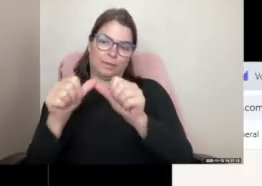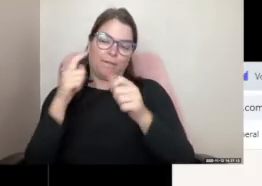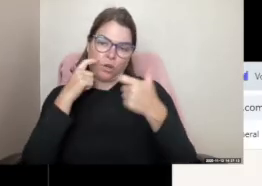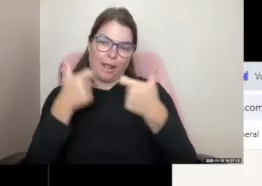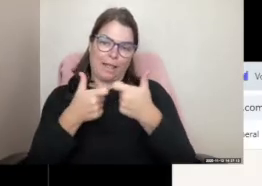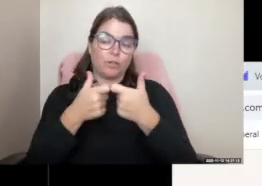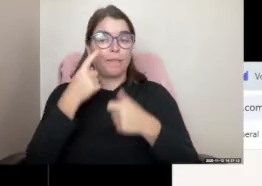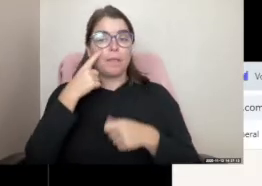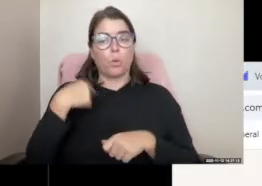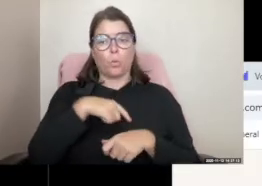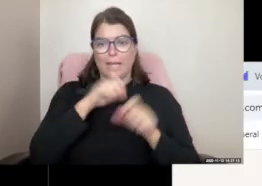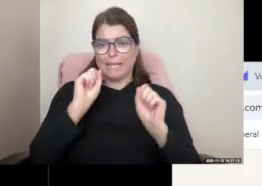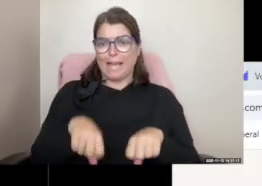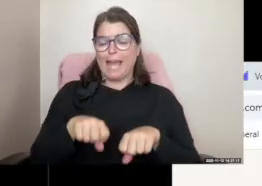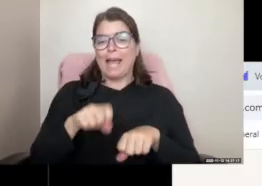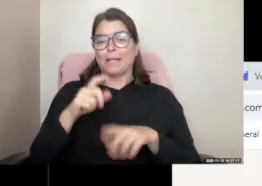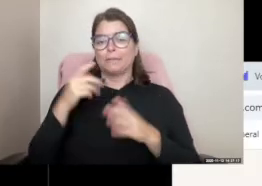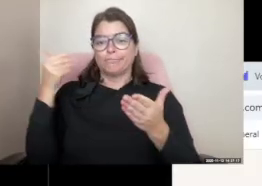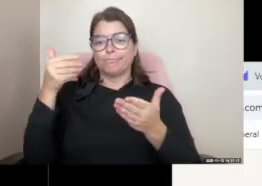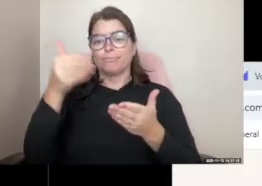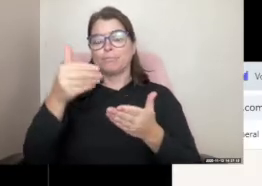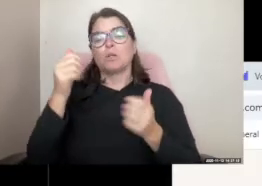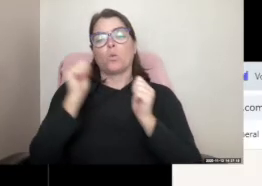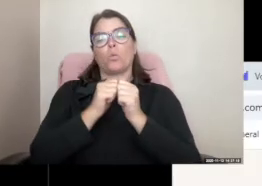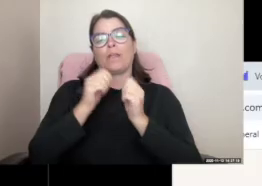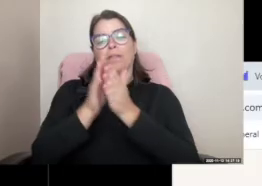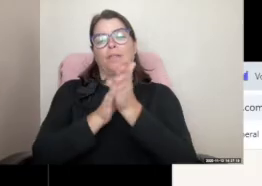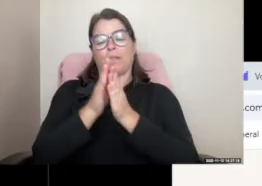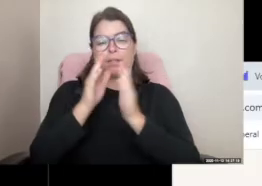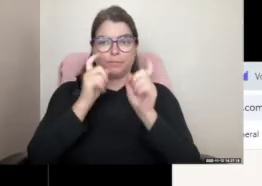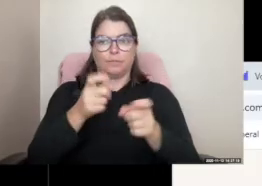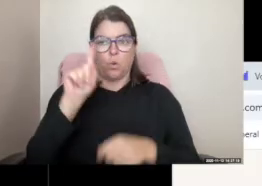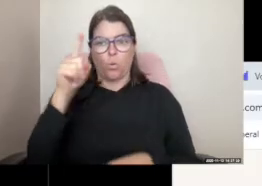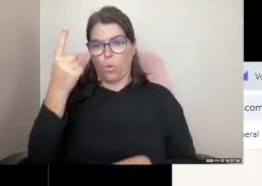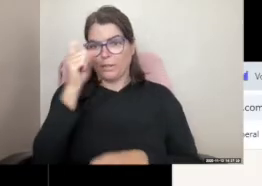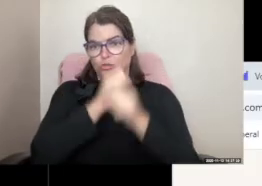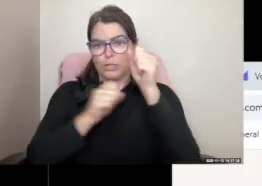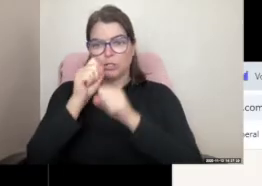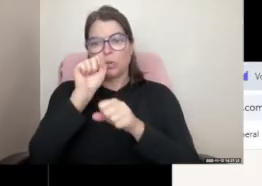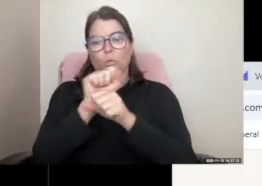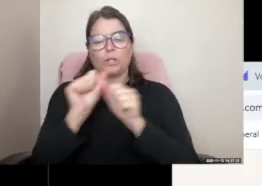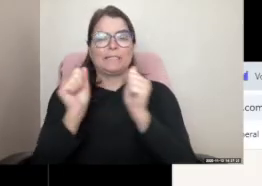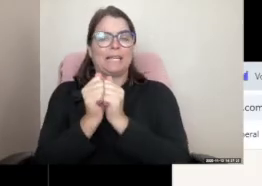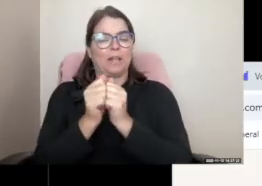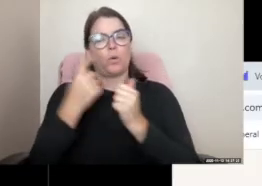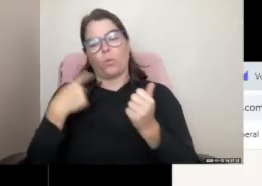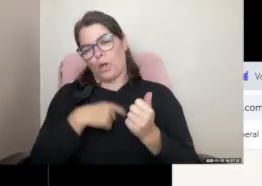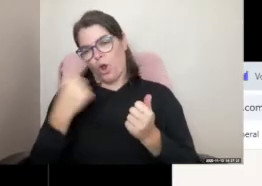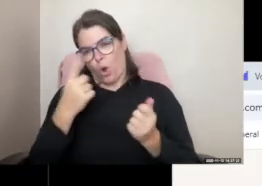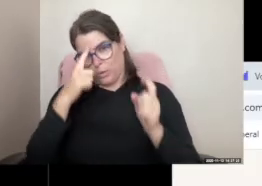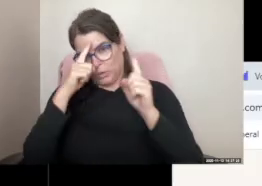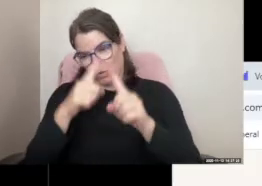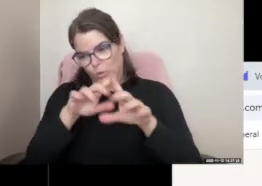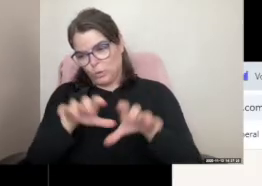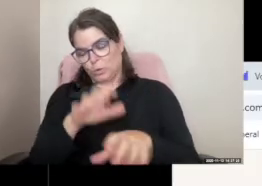buy more, who are sort of on the sidelines waiting for those trucks to arrive. So it is exciting from my perspective to see how much